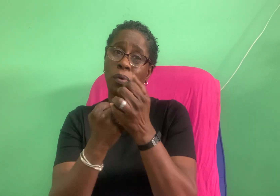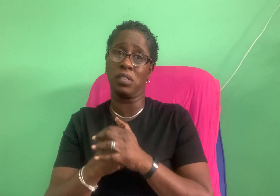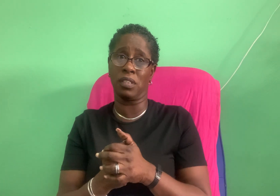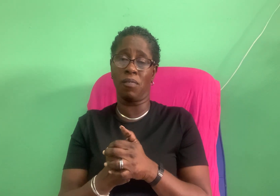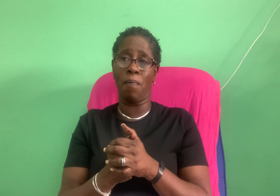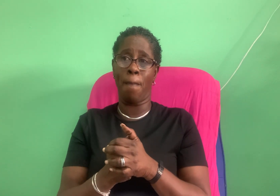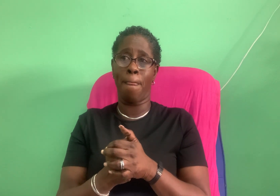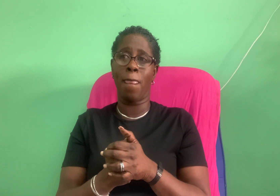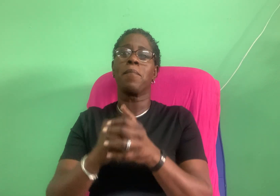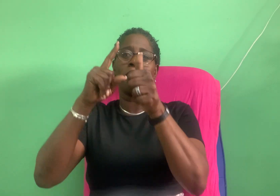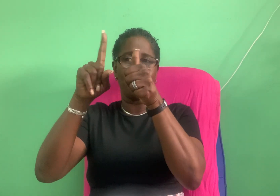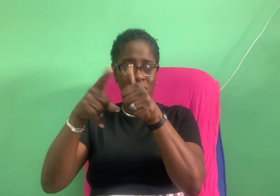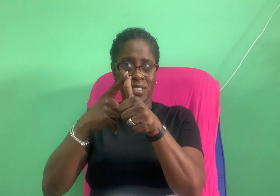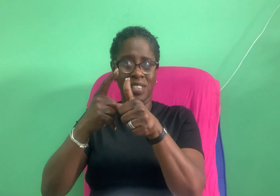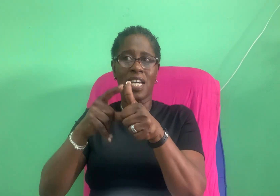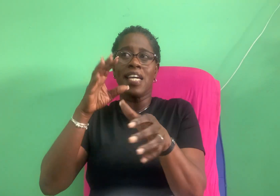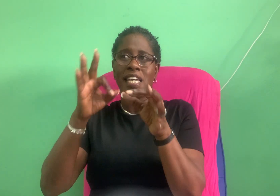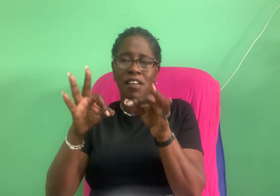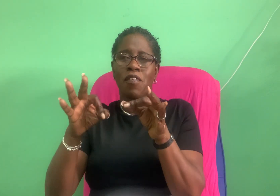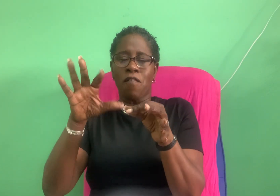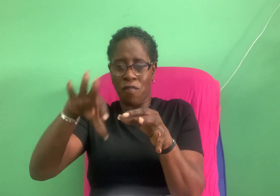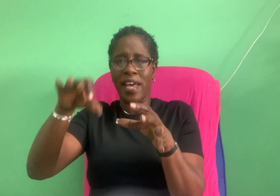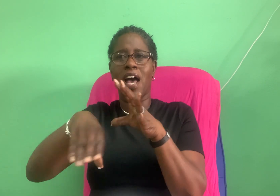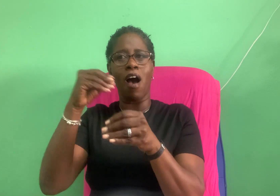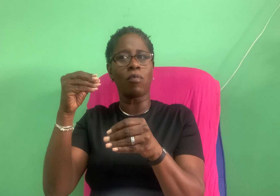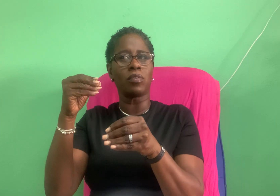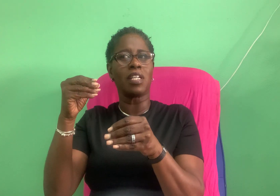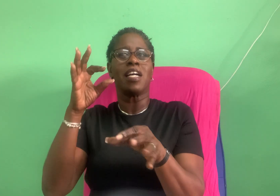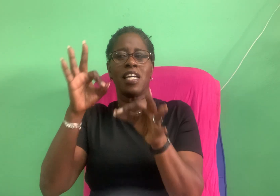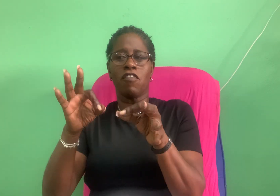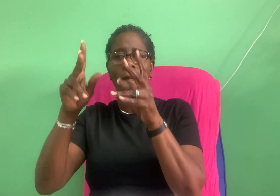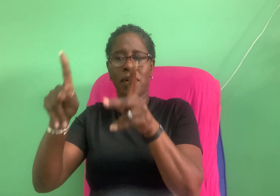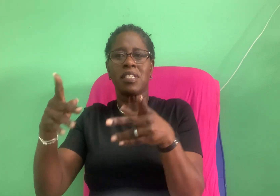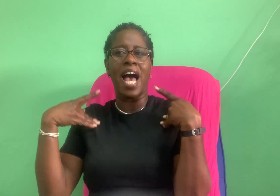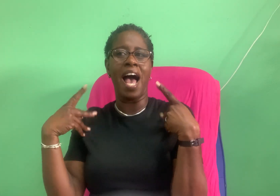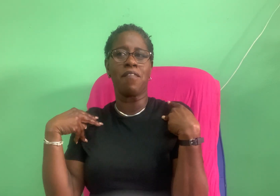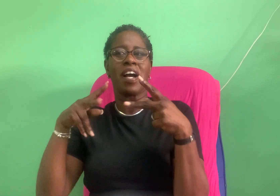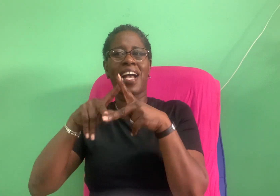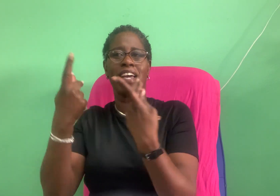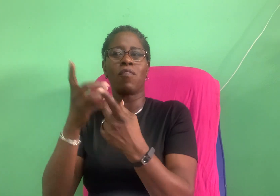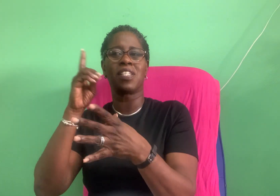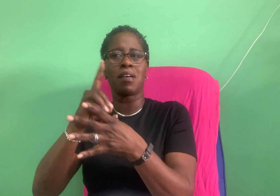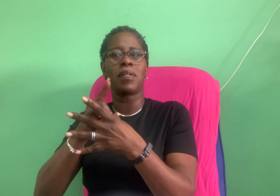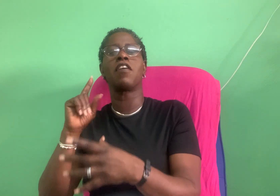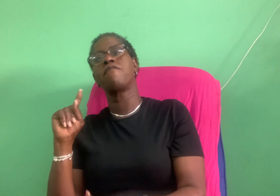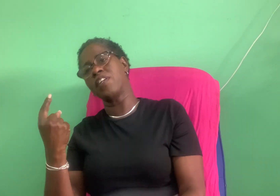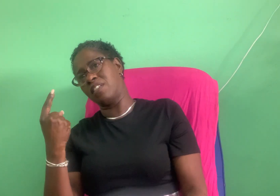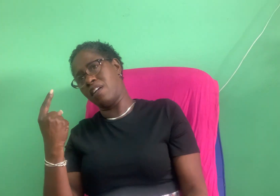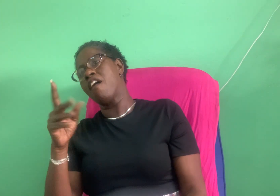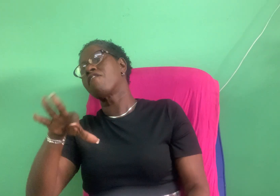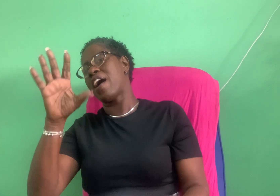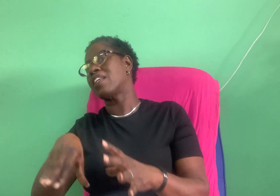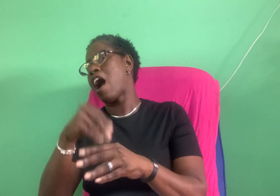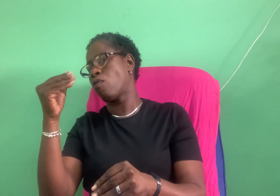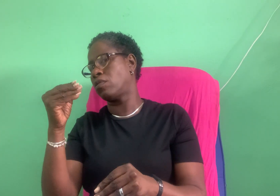main diagnoses we look at. And those three diagnoses, the post-traumatic stress disorder, anxiety disorder, and depression, all of those are